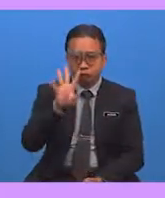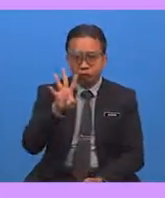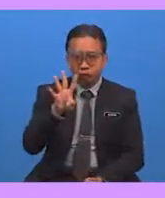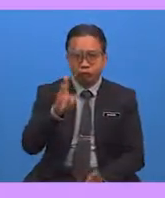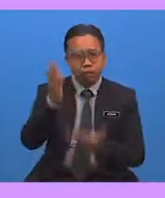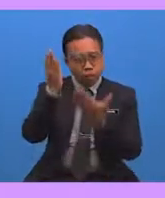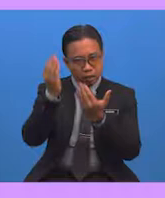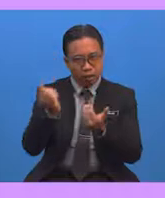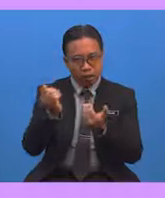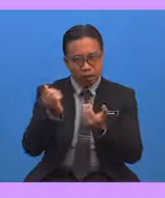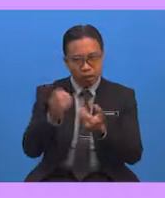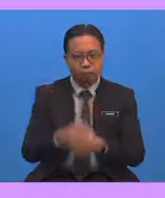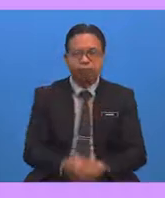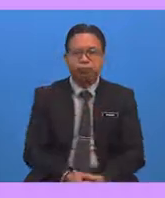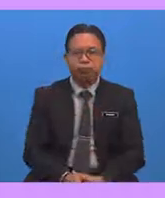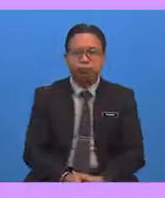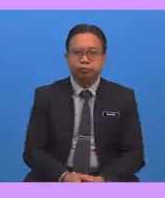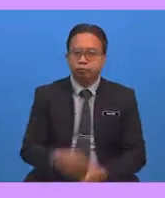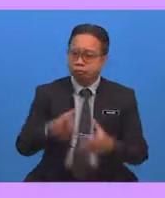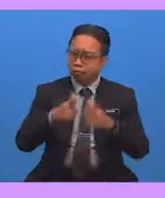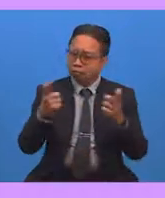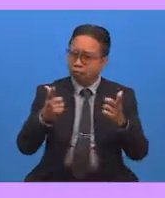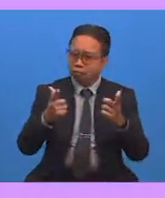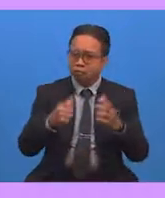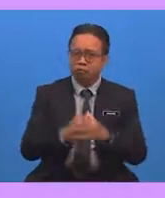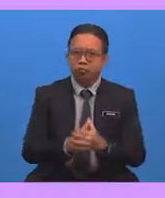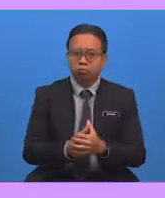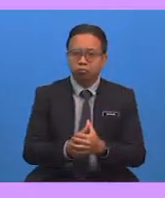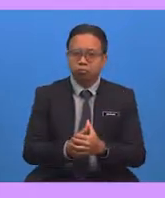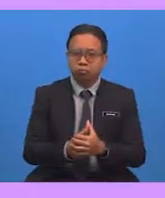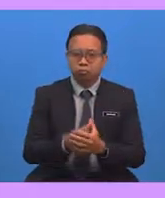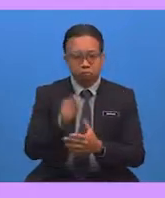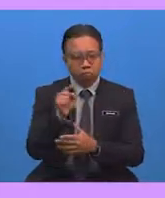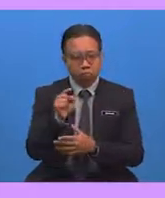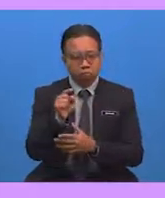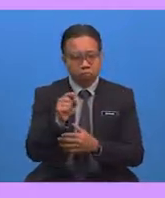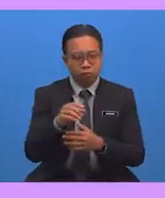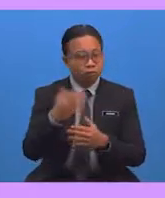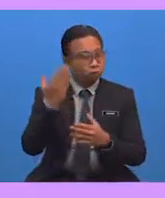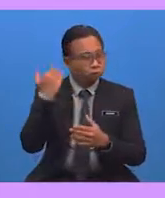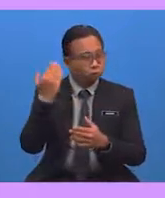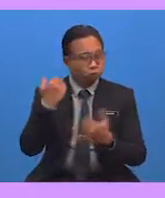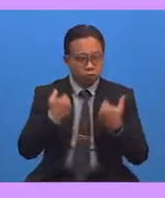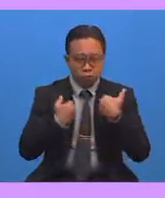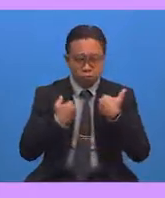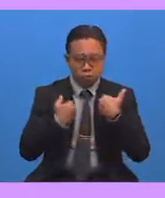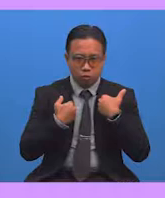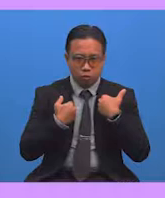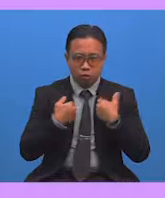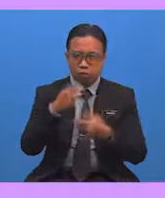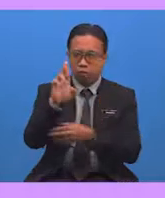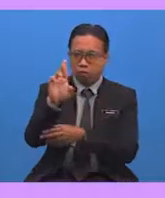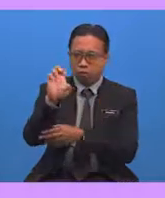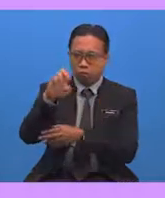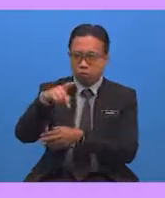perhaps unexpected anecdote. I have a lot of former colleagues with perfect report cards